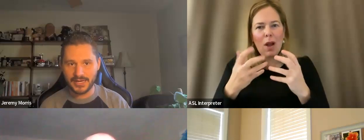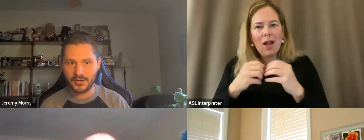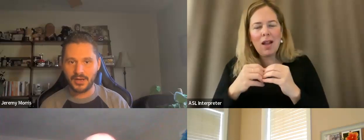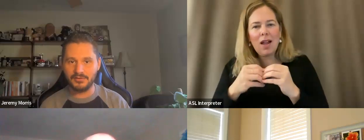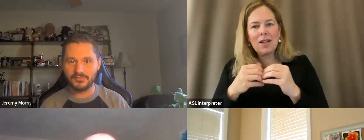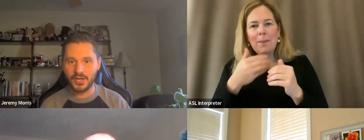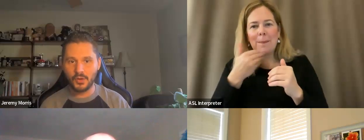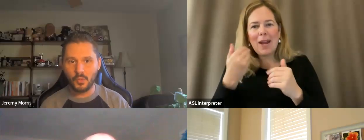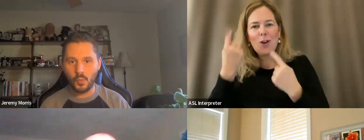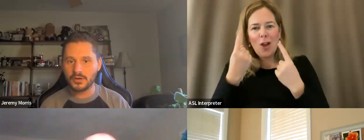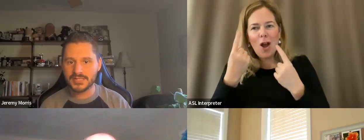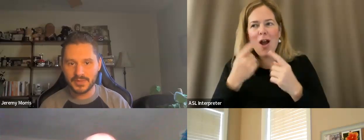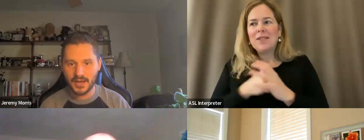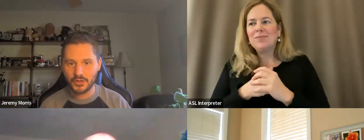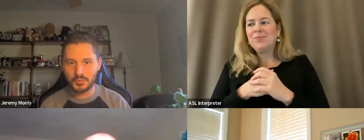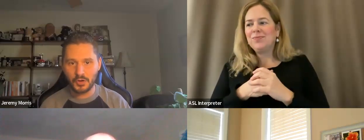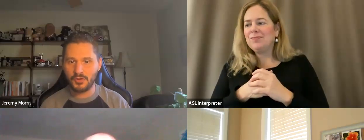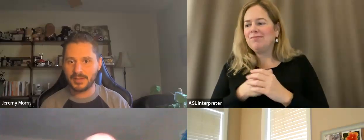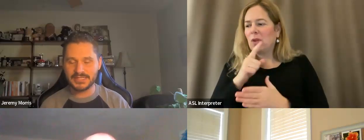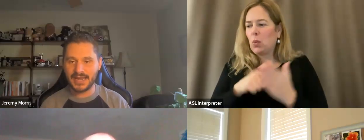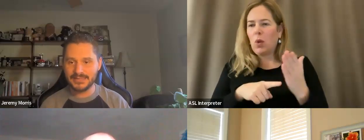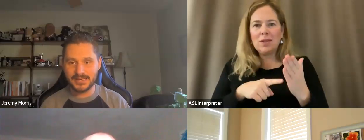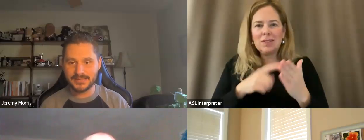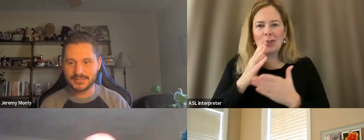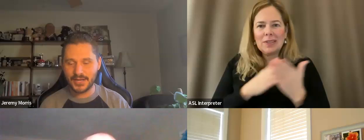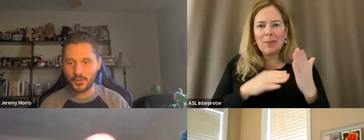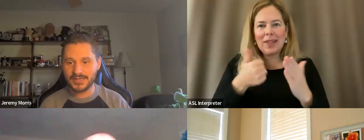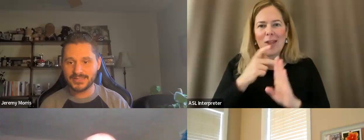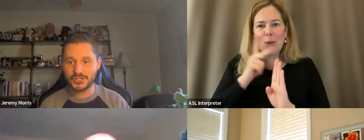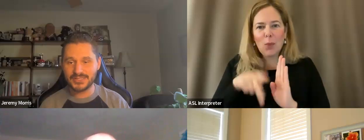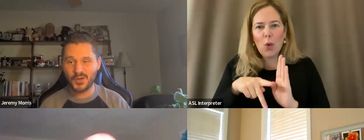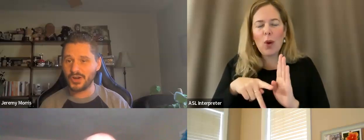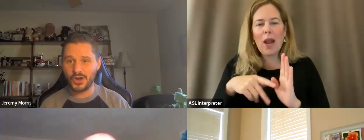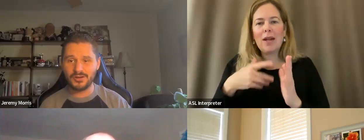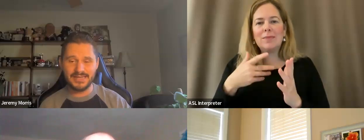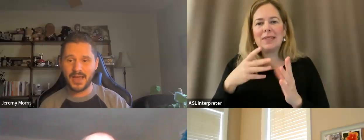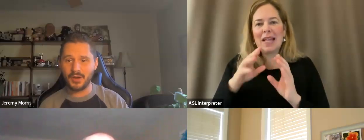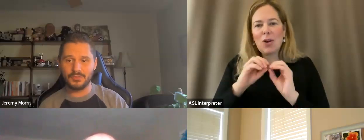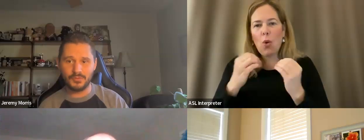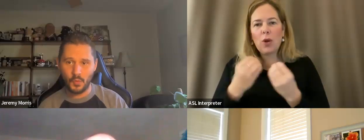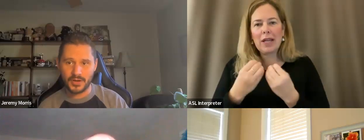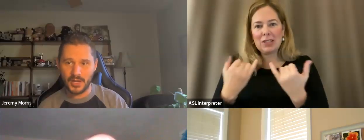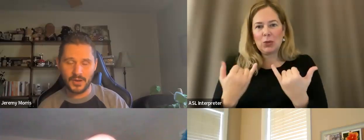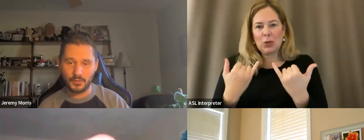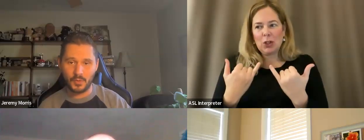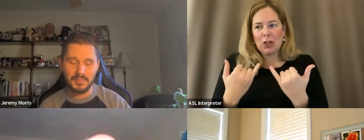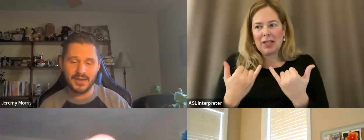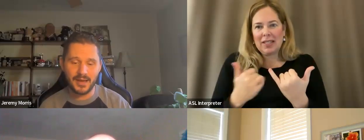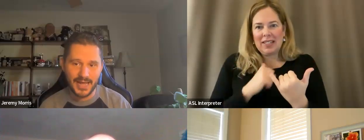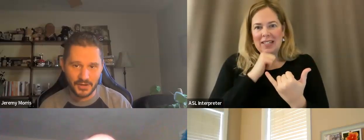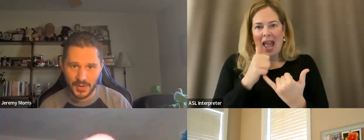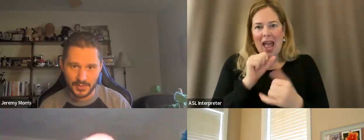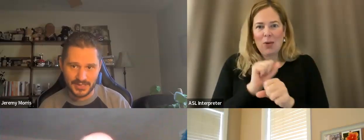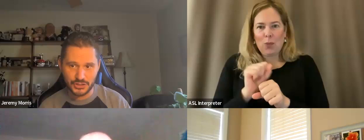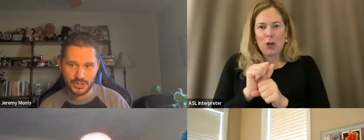better thought in here of what are some of the other programs and entities and organizations that we're currently not working with, or we